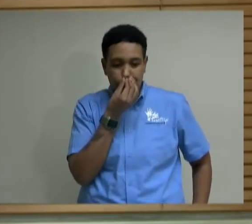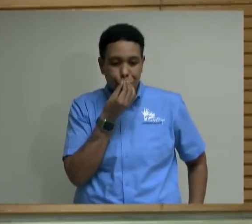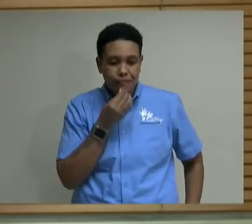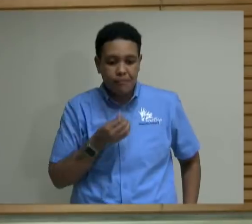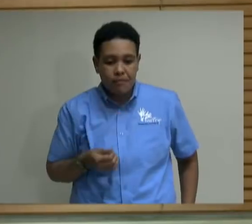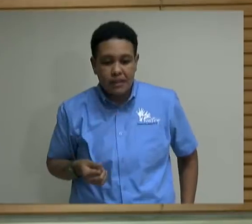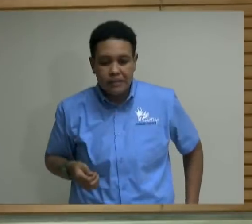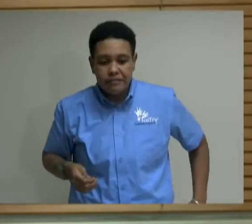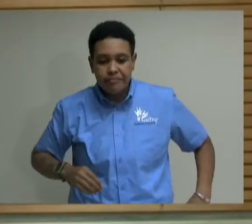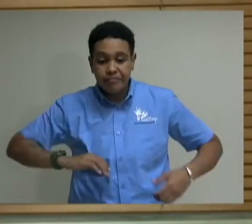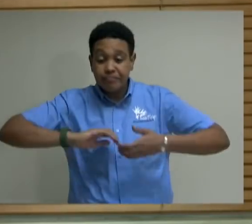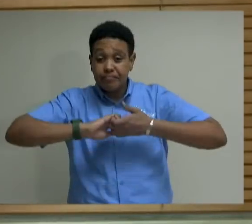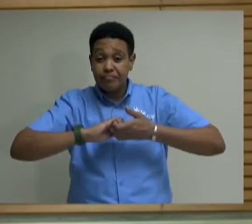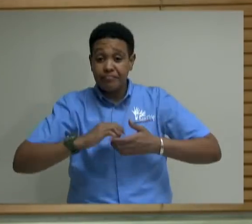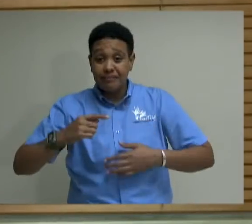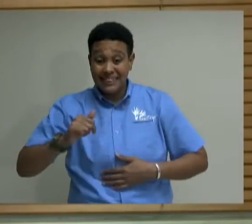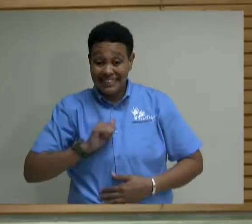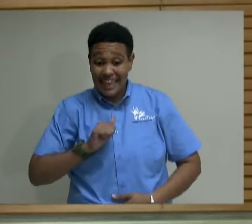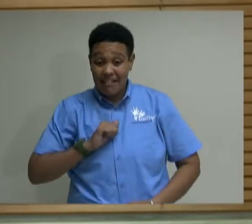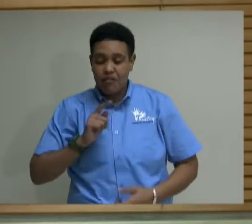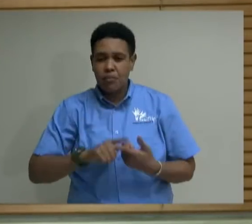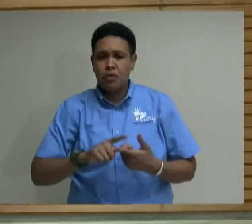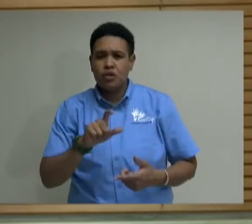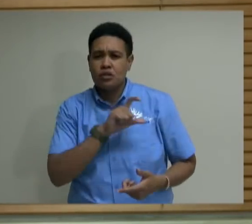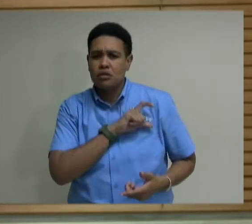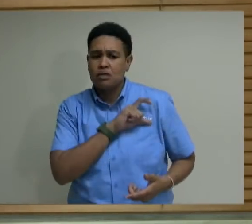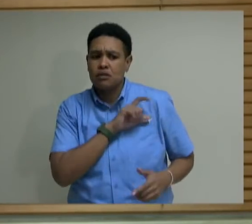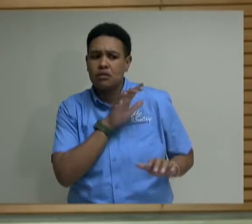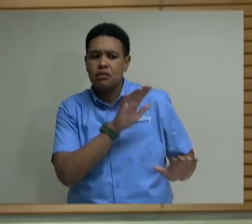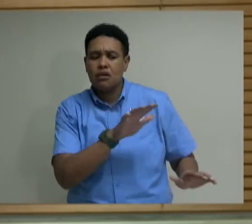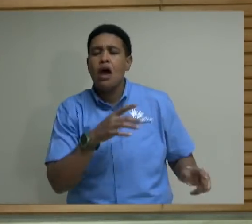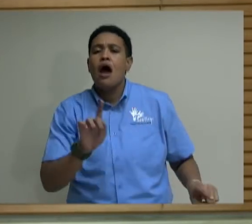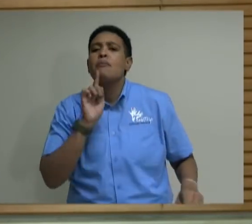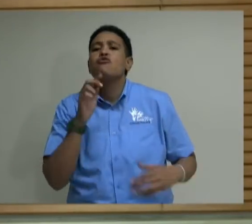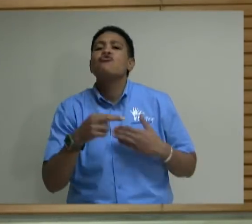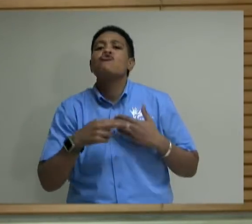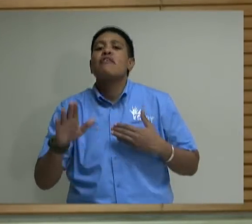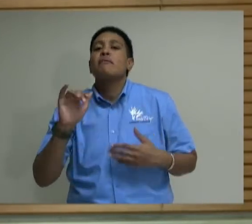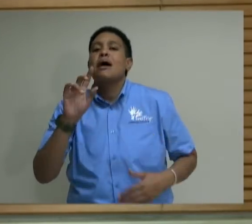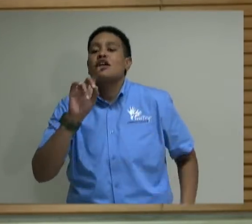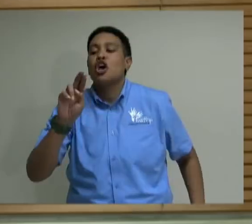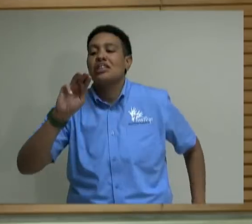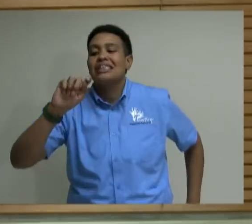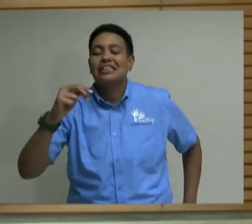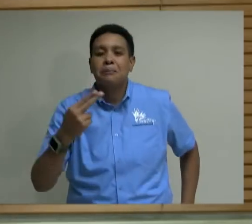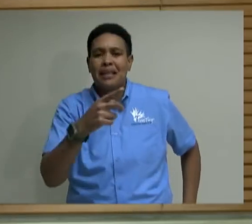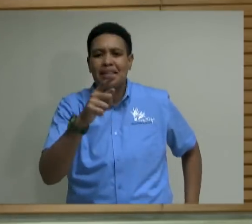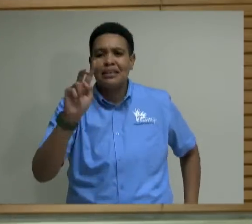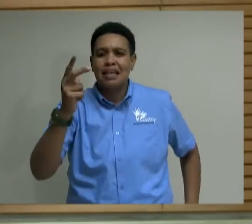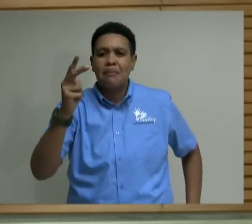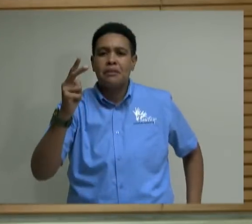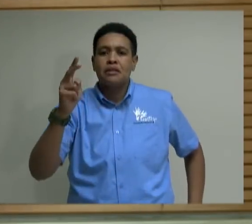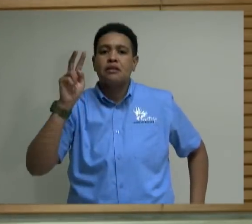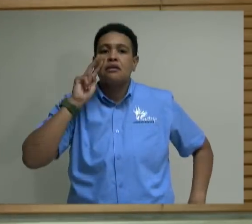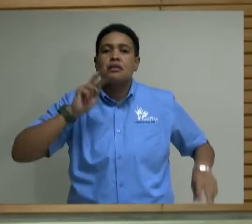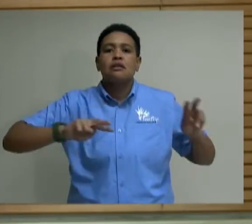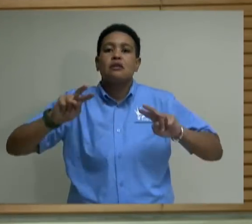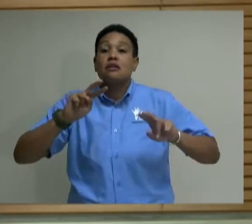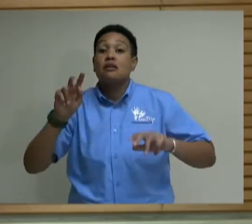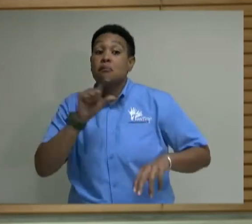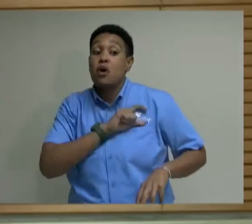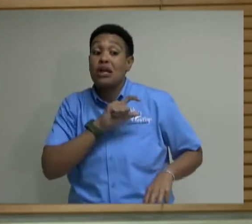ourselves and the Jamaica Constabulary Force that was referenced by Dr. Smith. Deputy Superintendent of Police